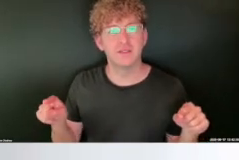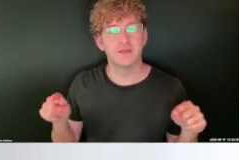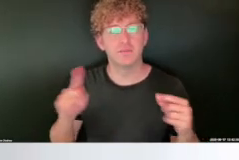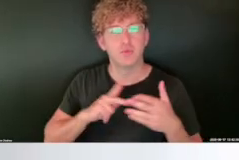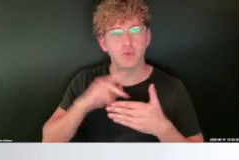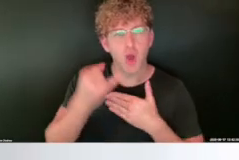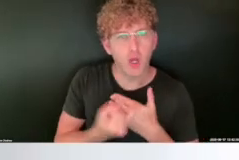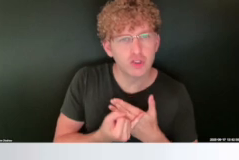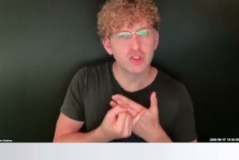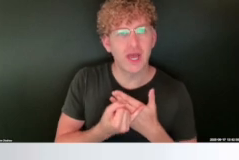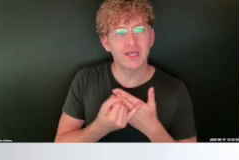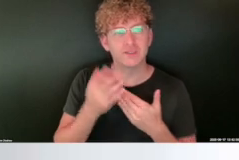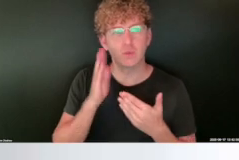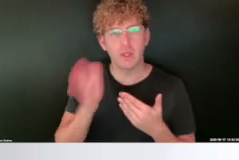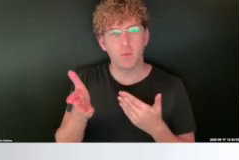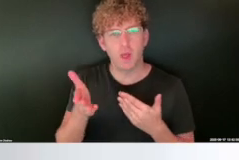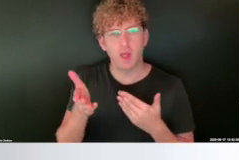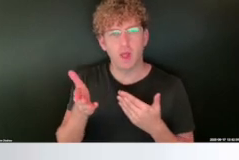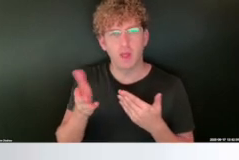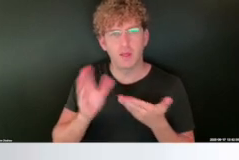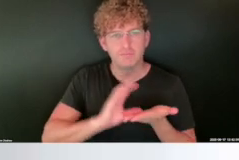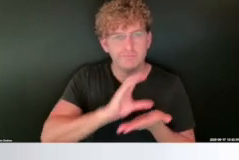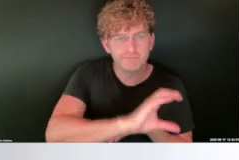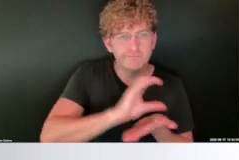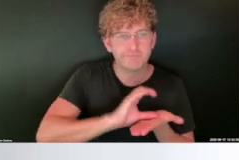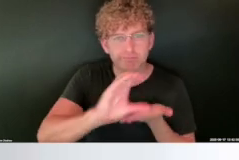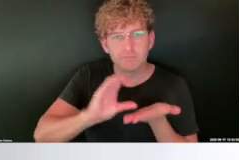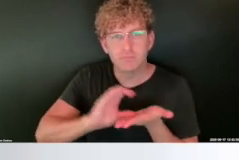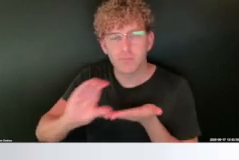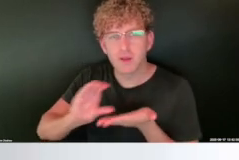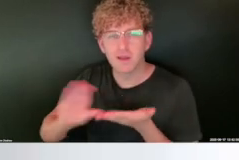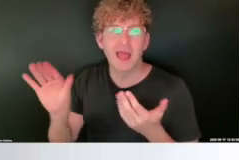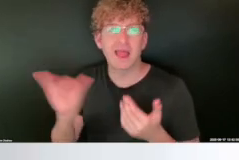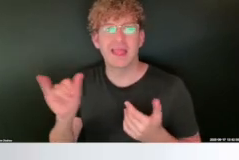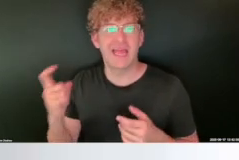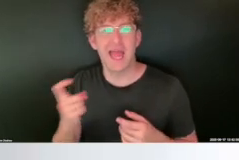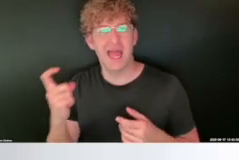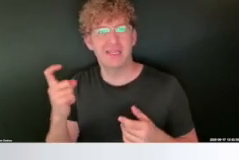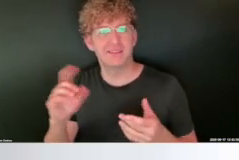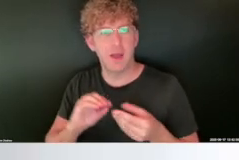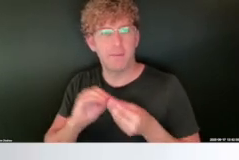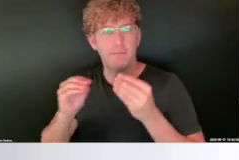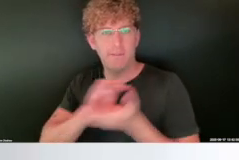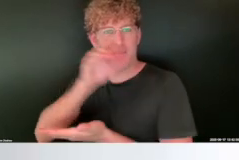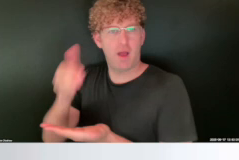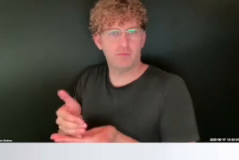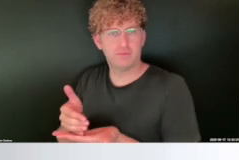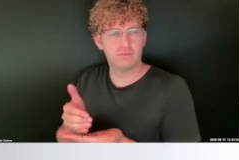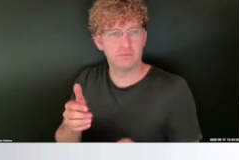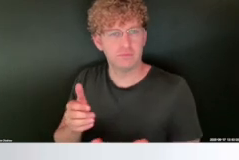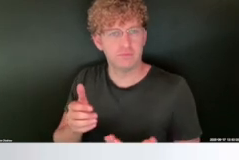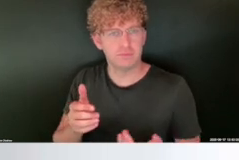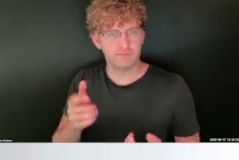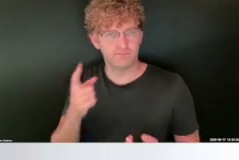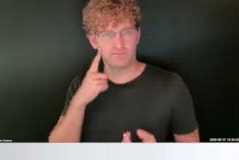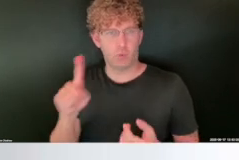or appropriated something like, X amount for specifically for like drayage trucks or something like